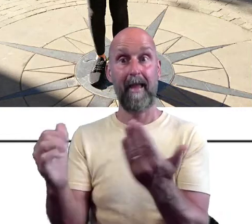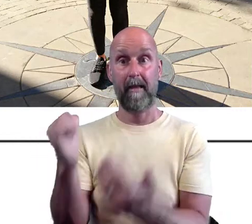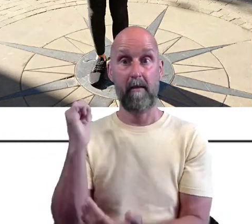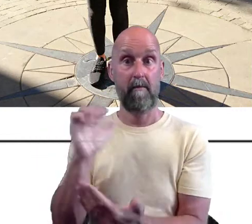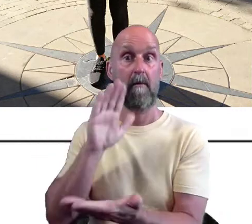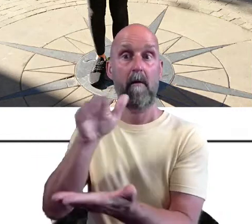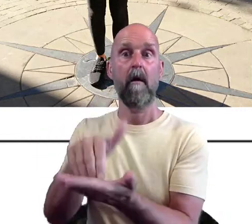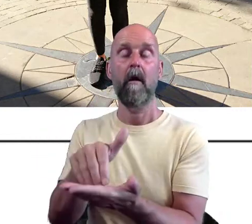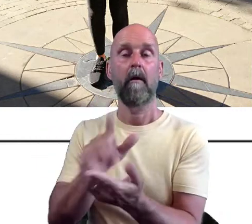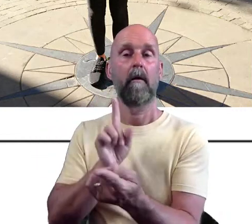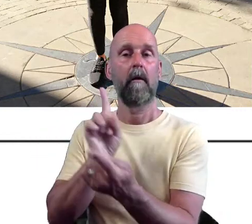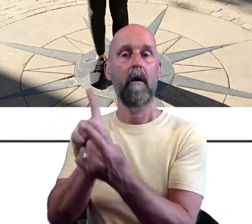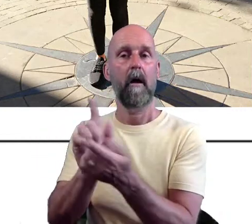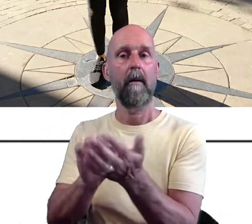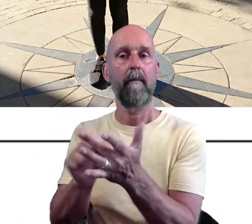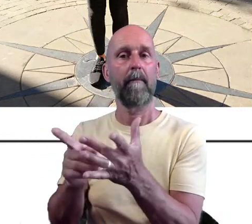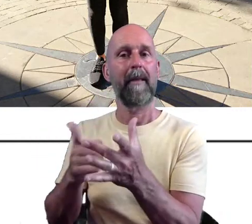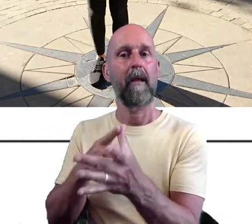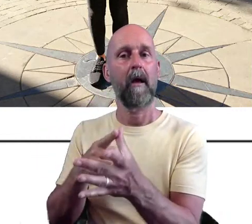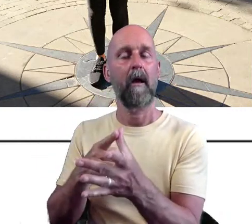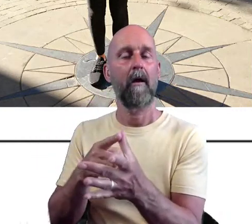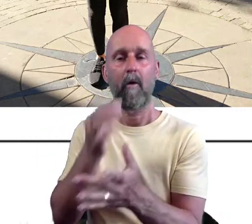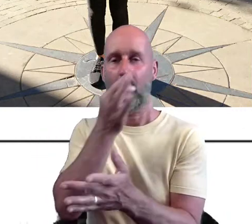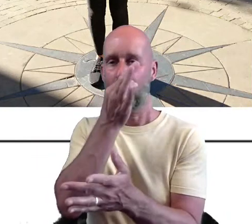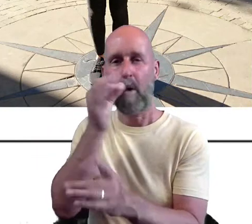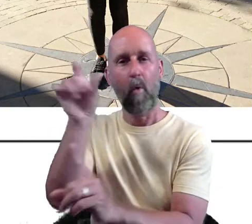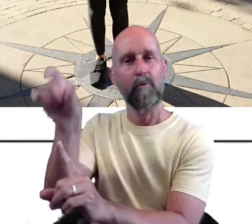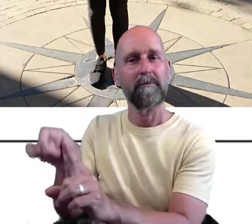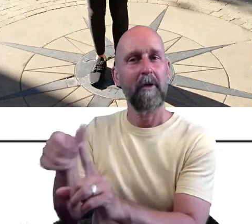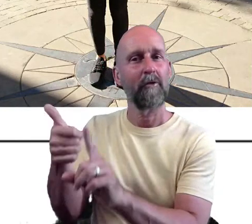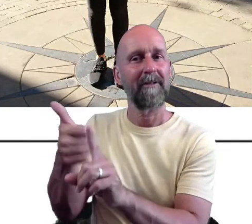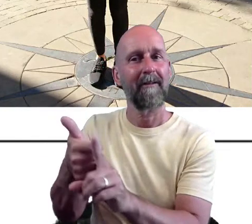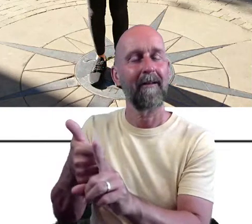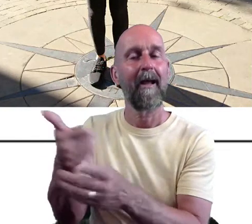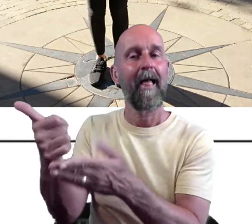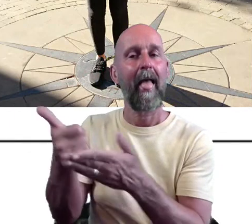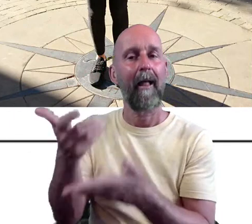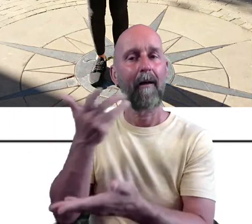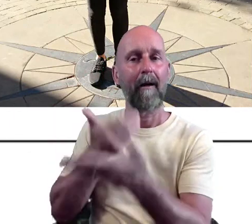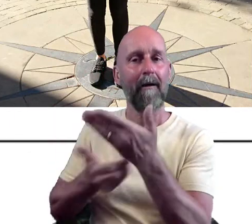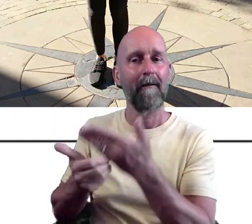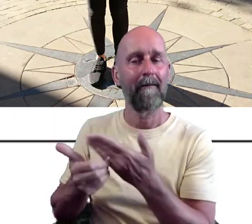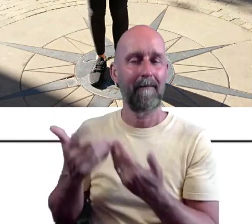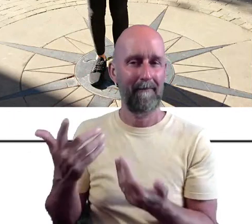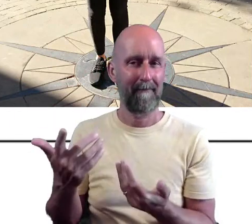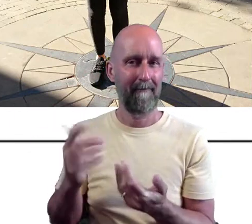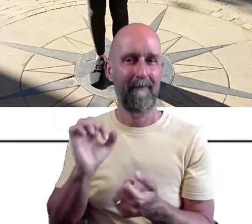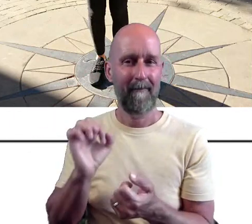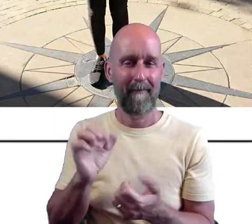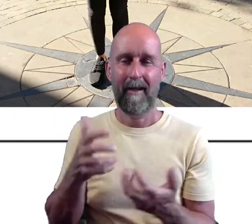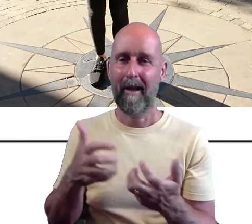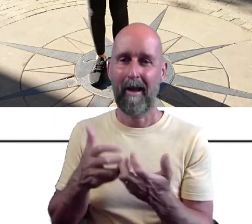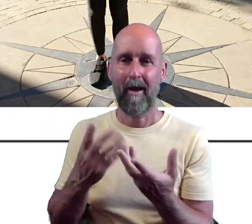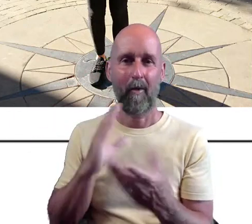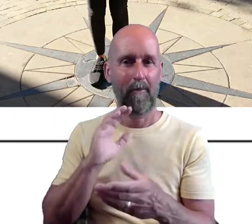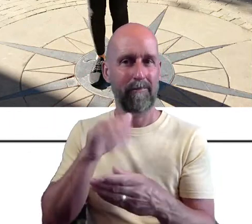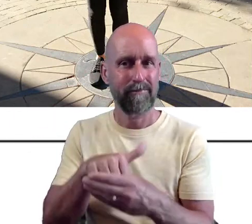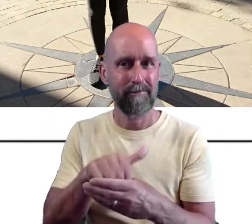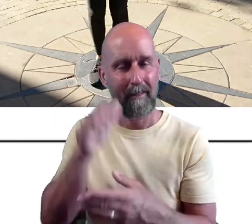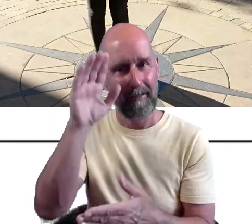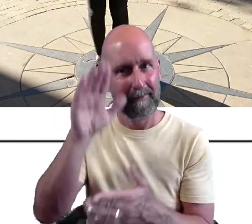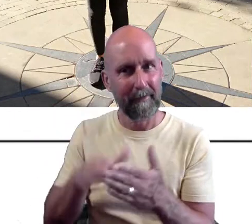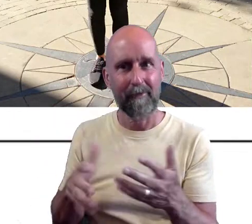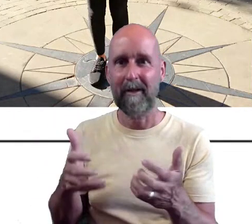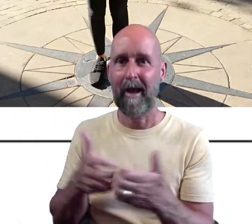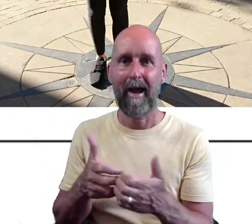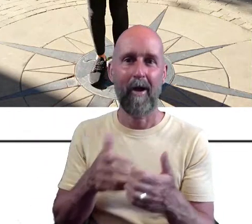Mia's research assistant, Rose, who helped players to sort of understand, like, get into the experience and like how do you scan a QR code, all